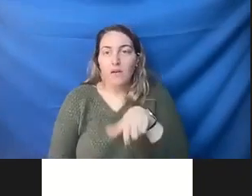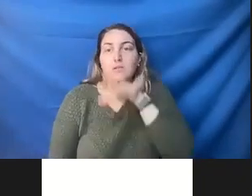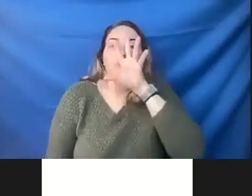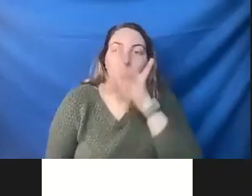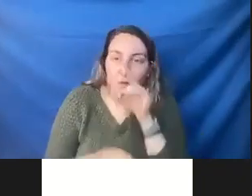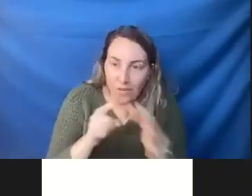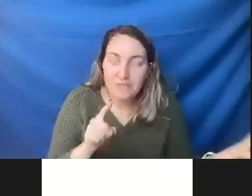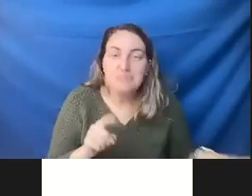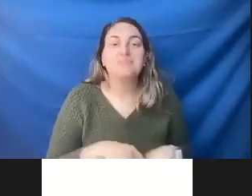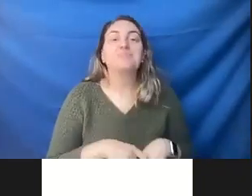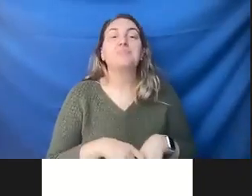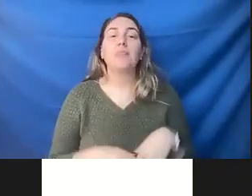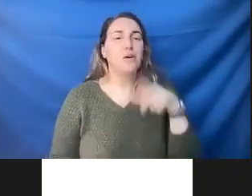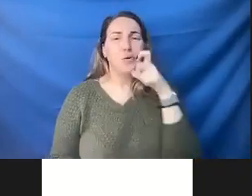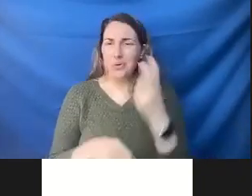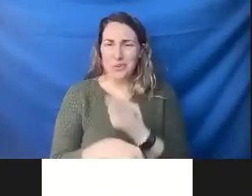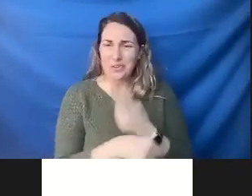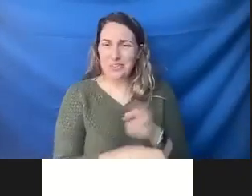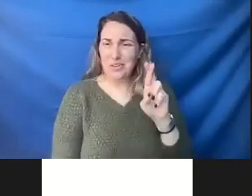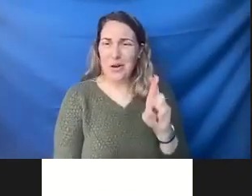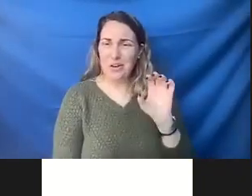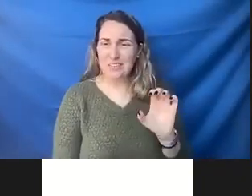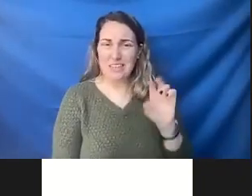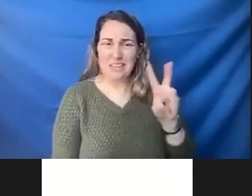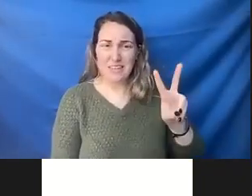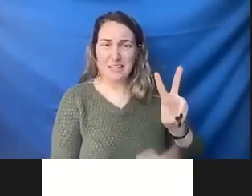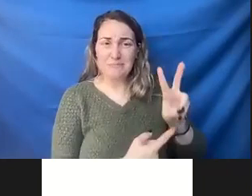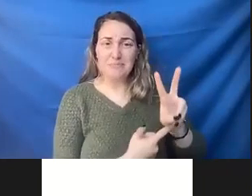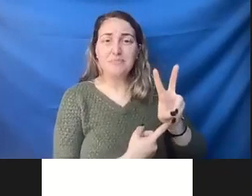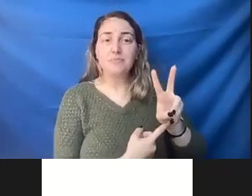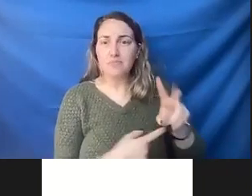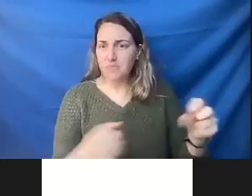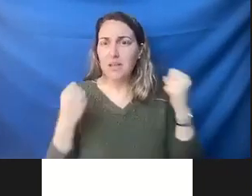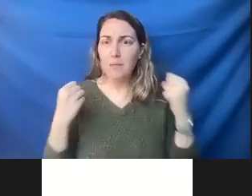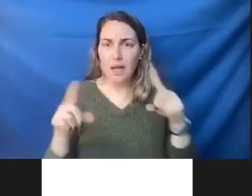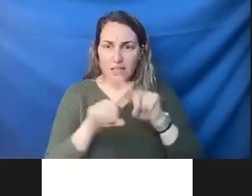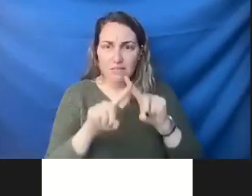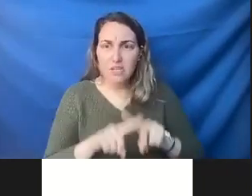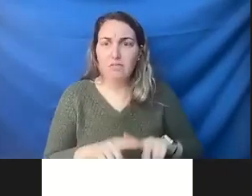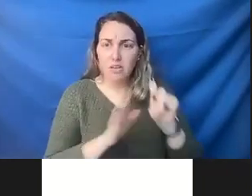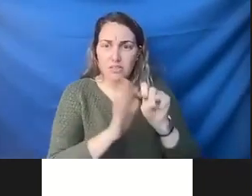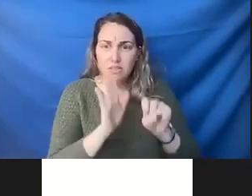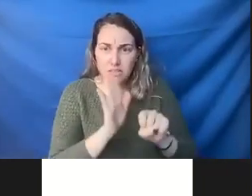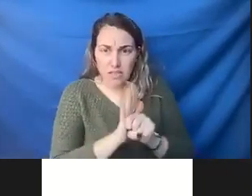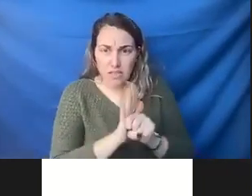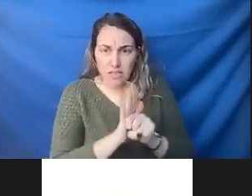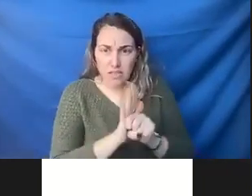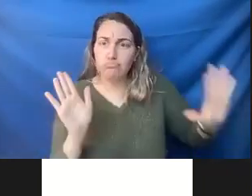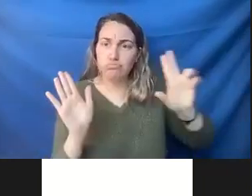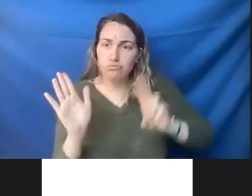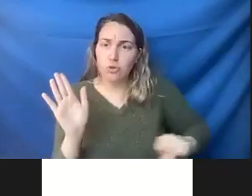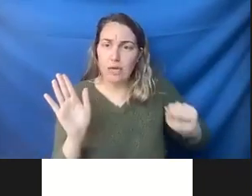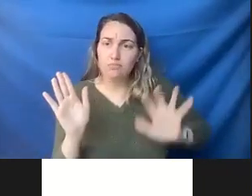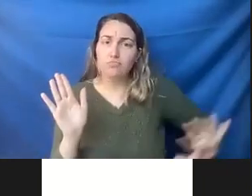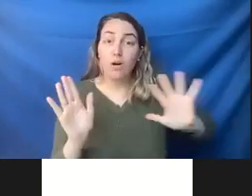So who uses ranked choice voting? A lot of different states and municipalities across the US. So it's also growing